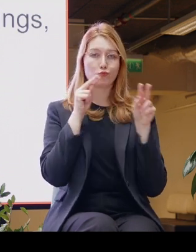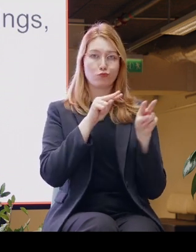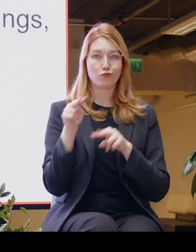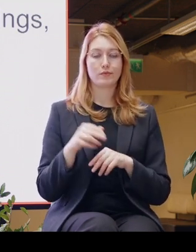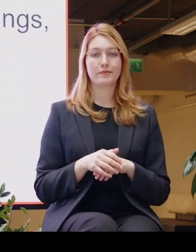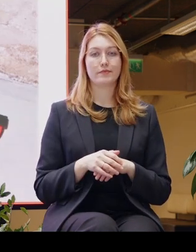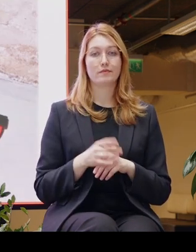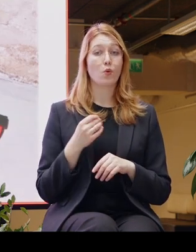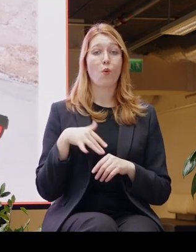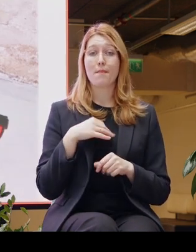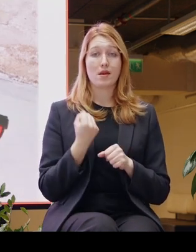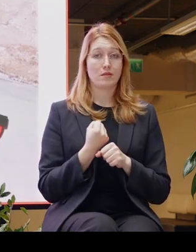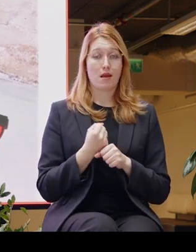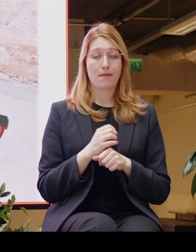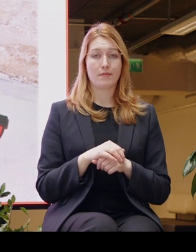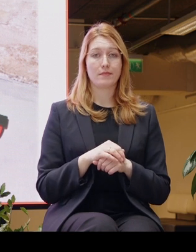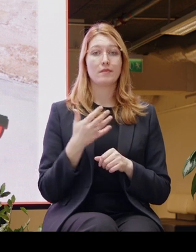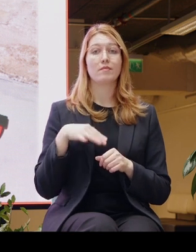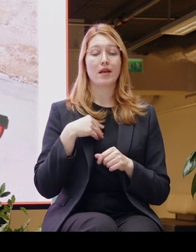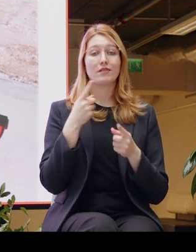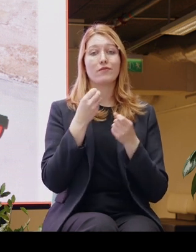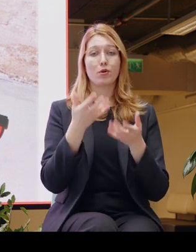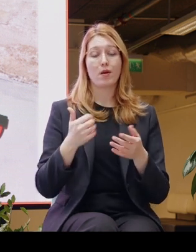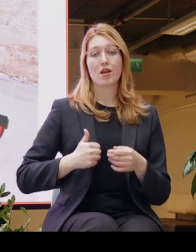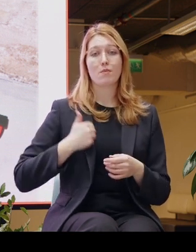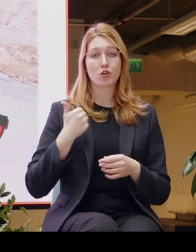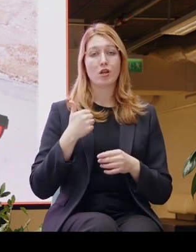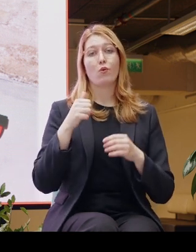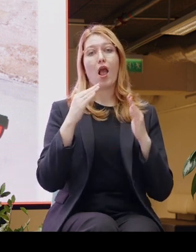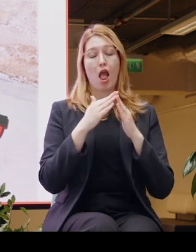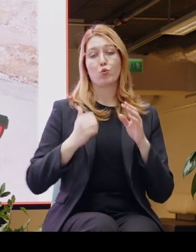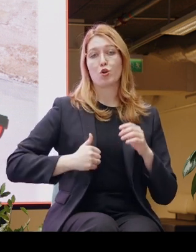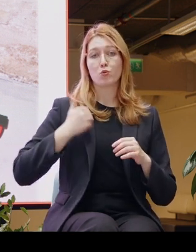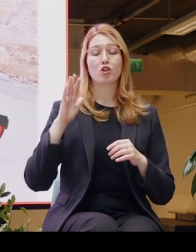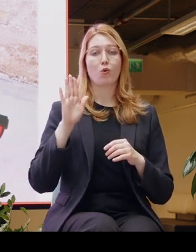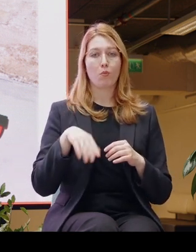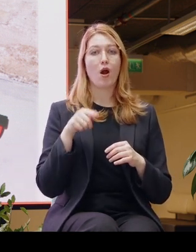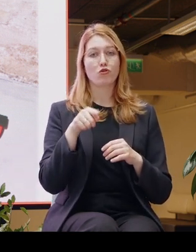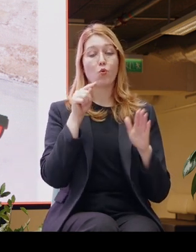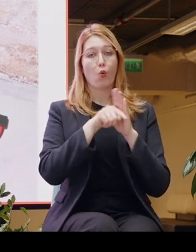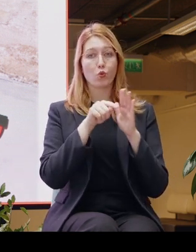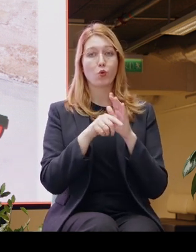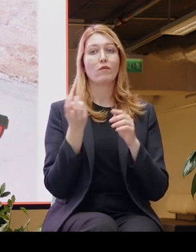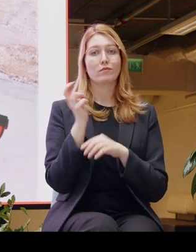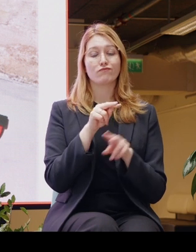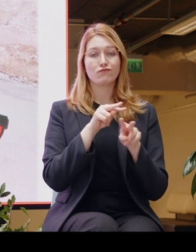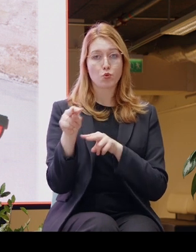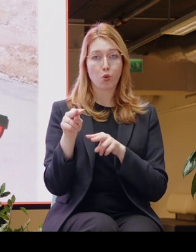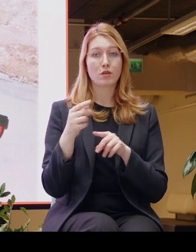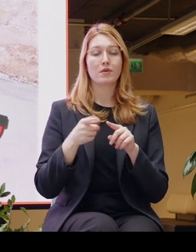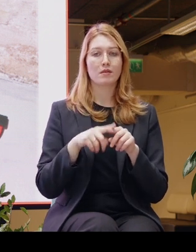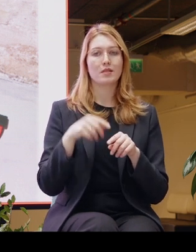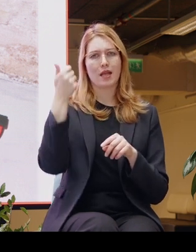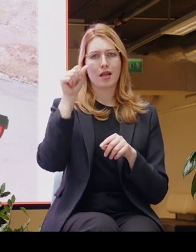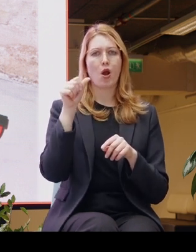Now, what we do. We inform the owners of the building about the supervision. And why the owner? Because in Estonia, the